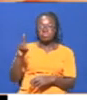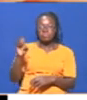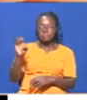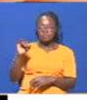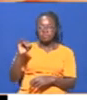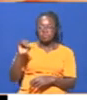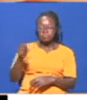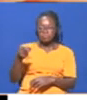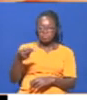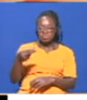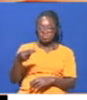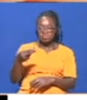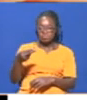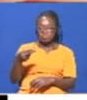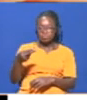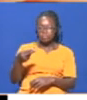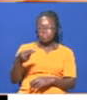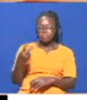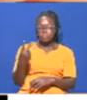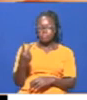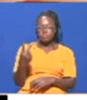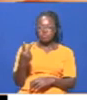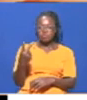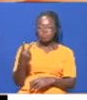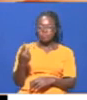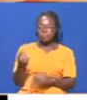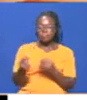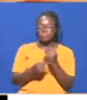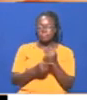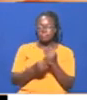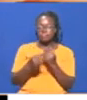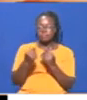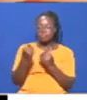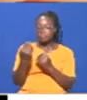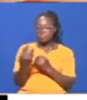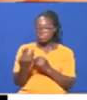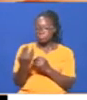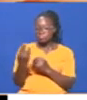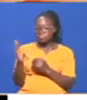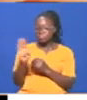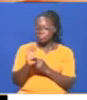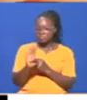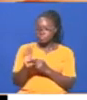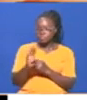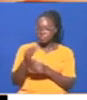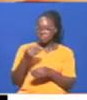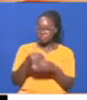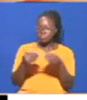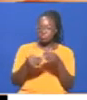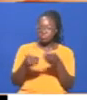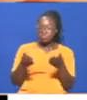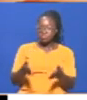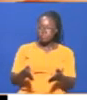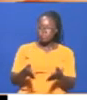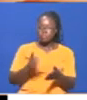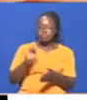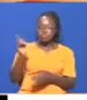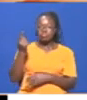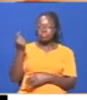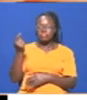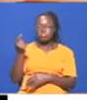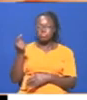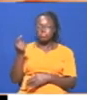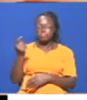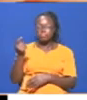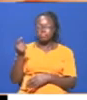that is worth 2.4 billion Kenya shillings. It's being constructed right here in Kenya. And